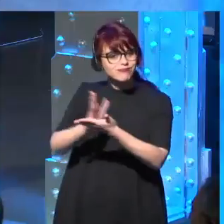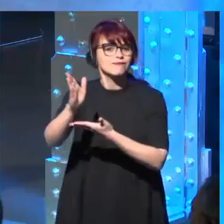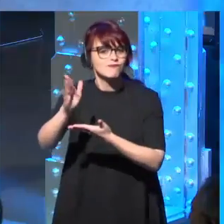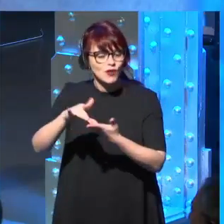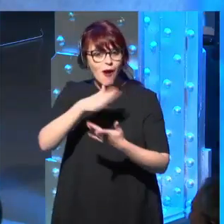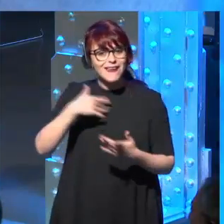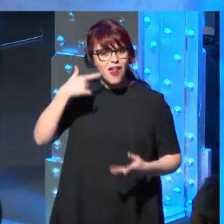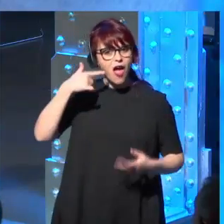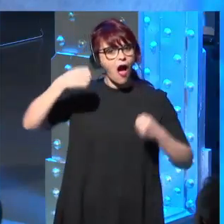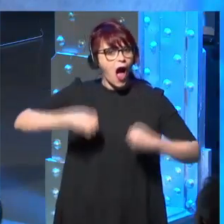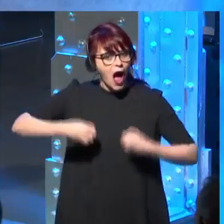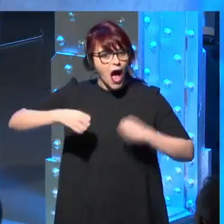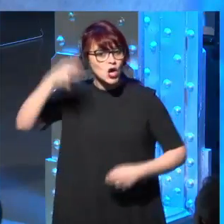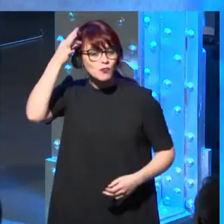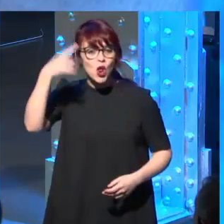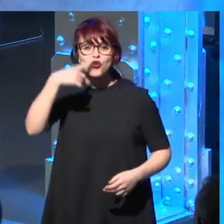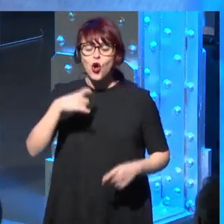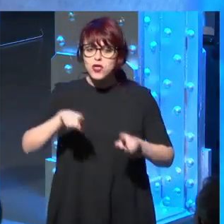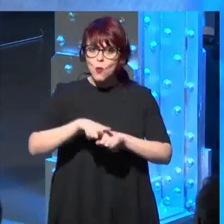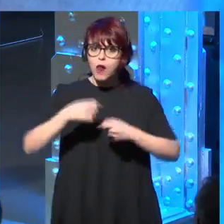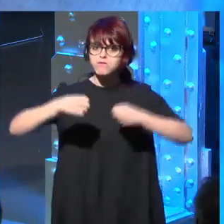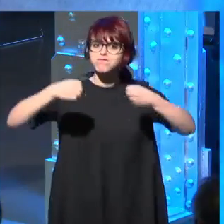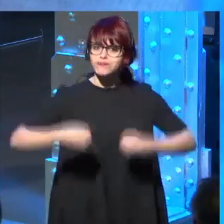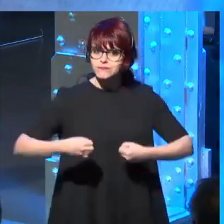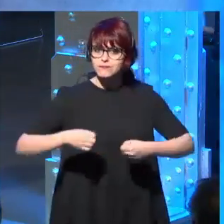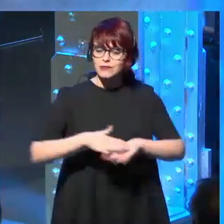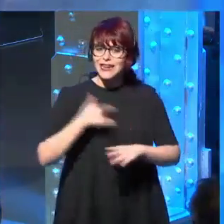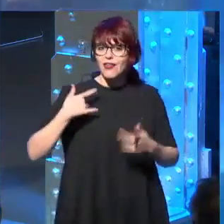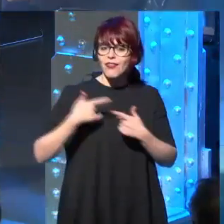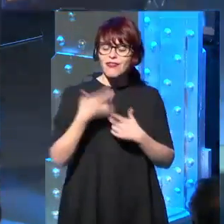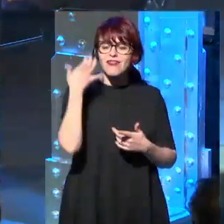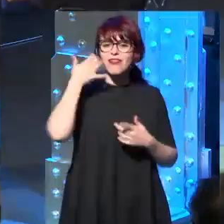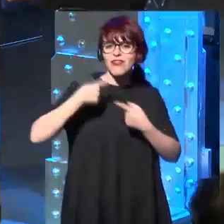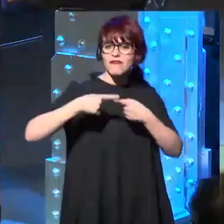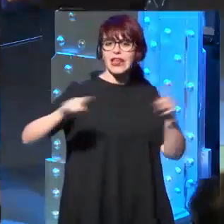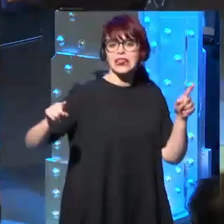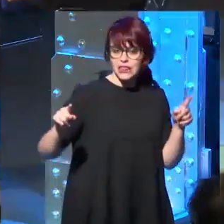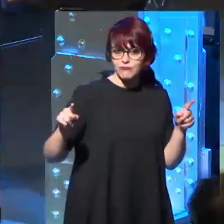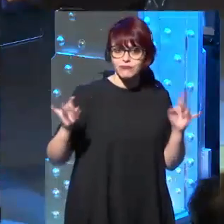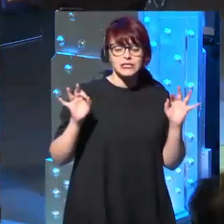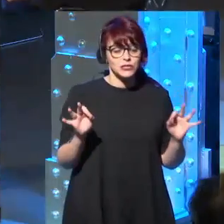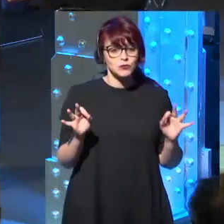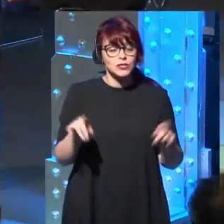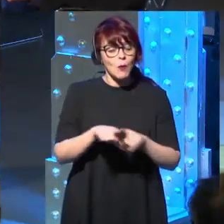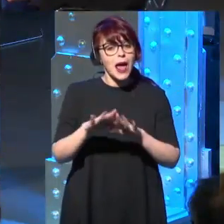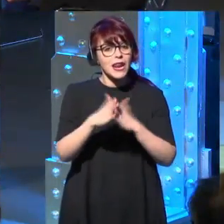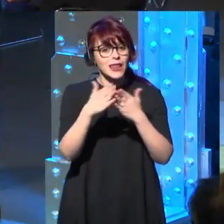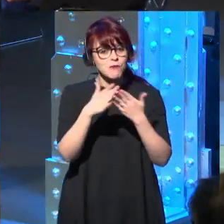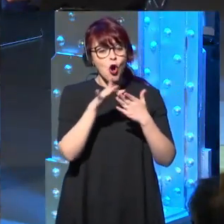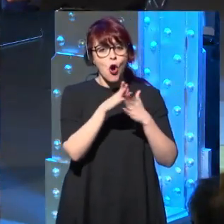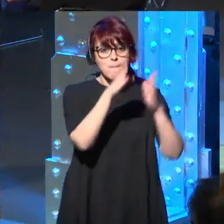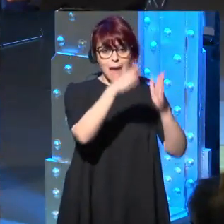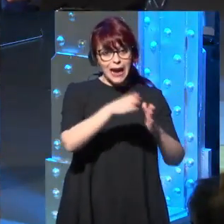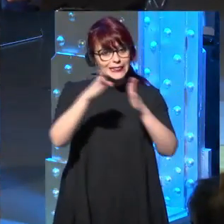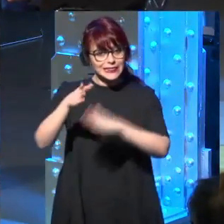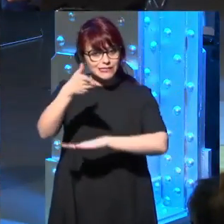and they want the difference. In fact, the book has 3 parts. In the 3rd part, when